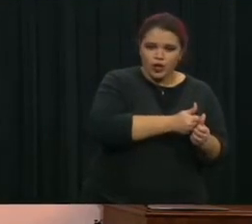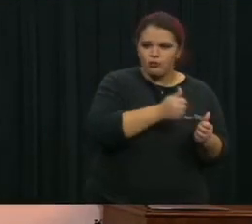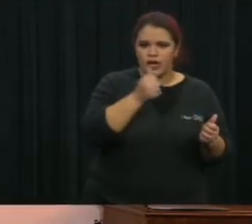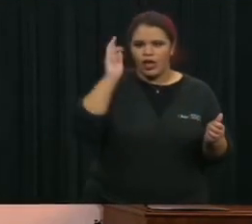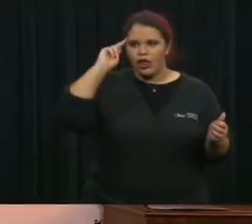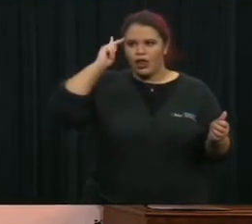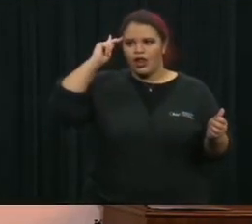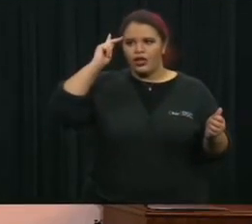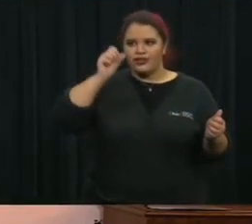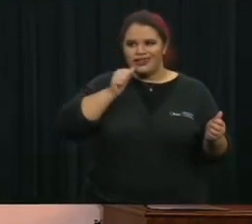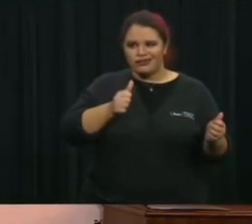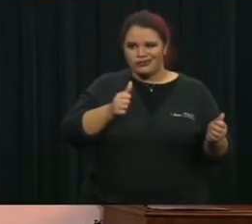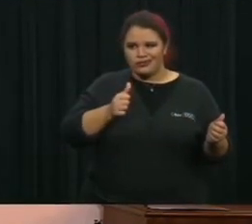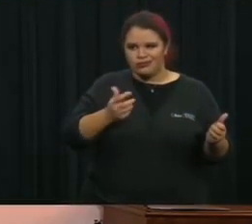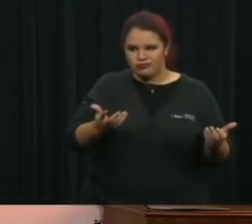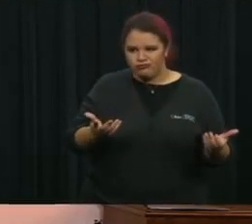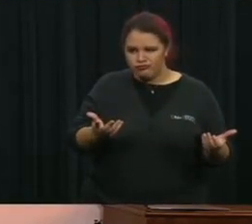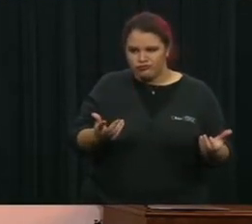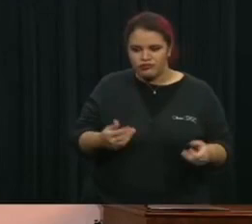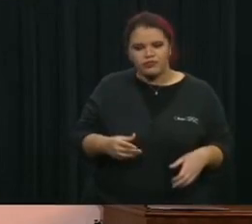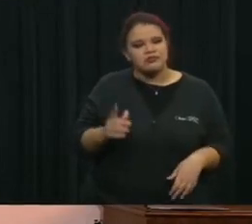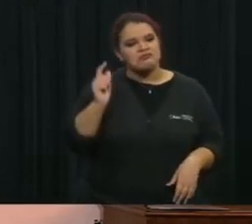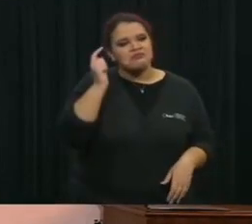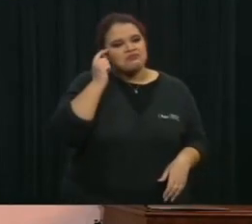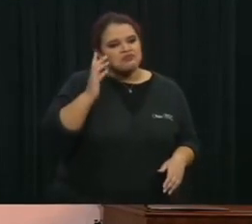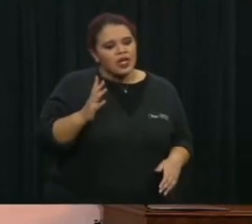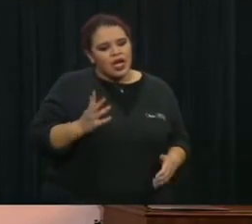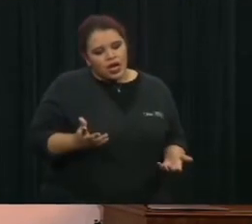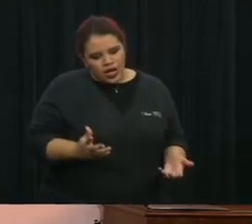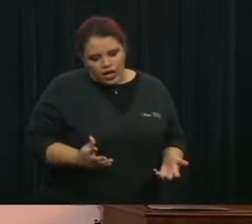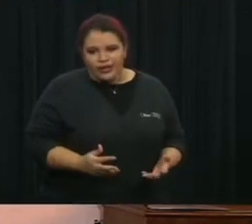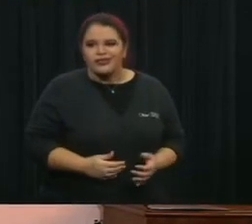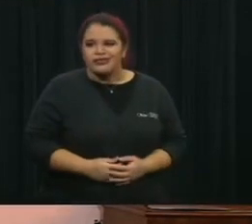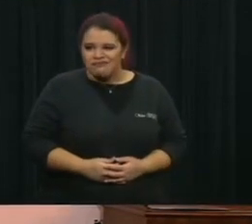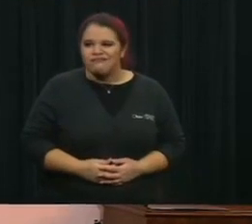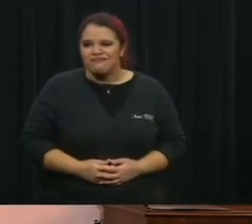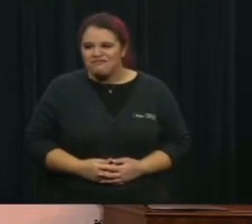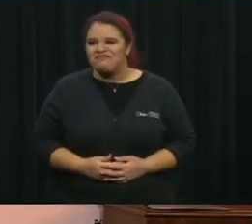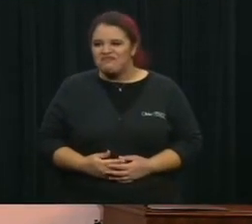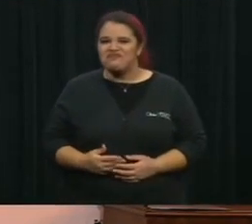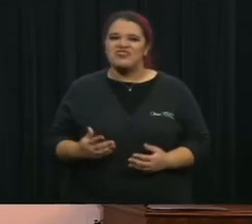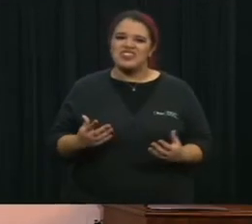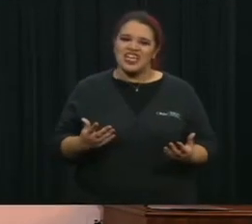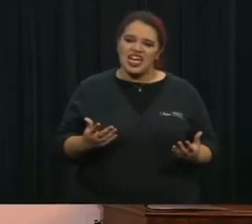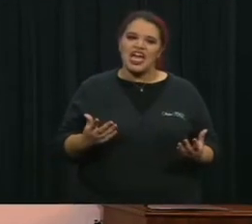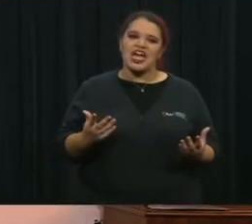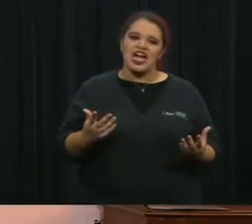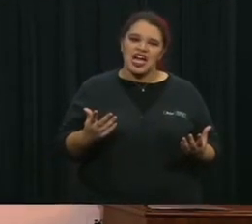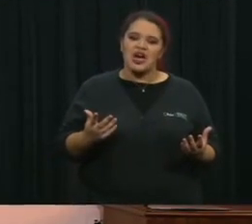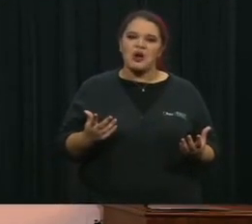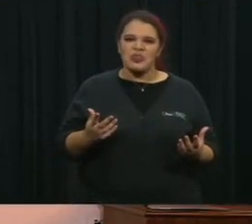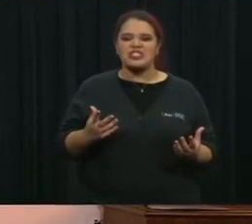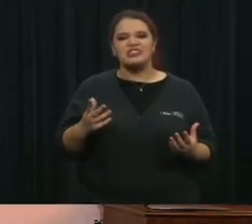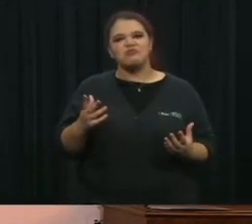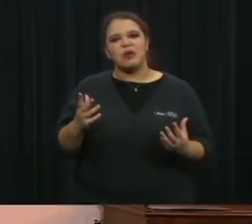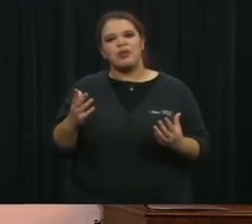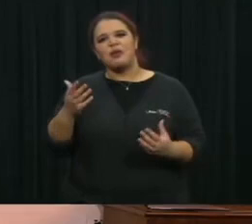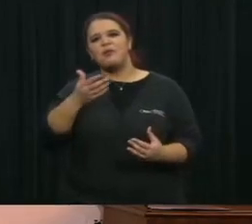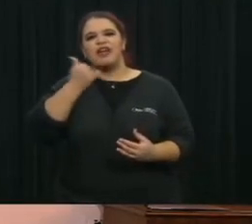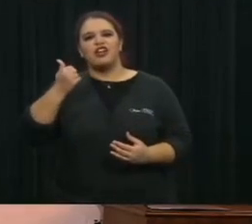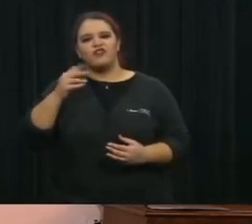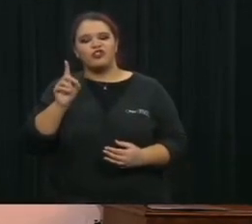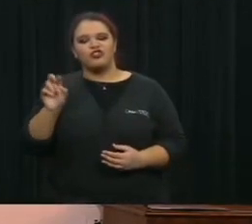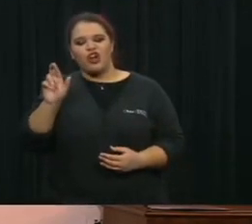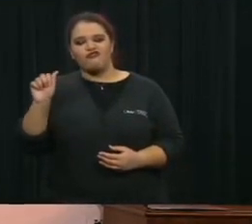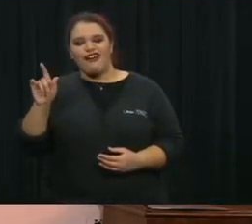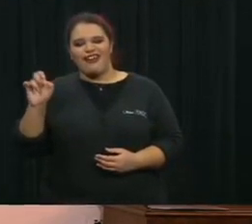Well, I'll start, and this is more in Dr. Acton's realm probably than mine. But,